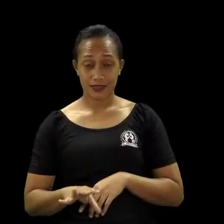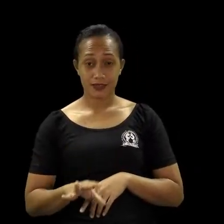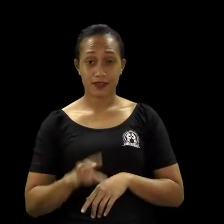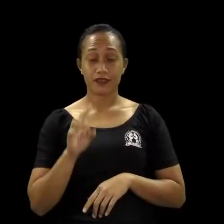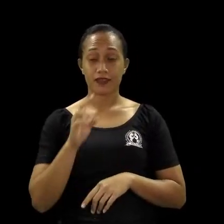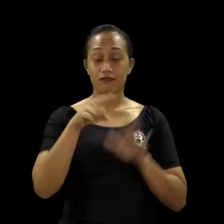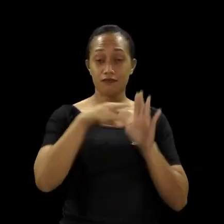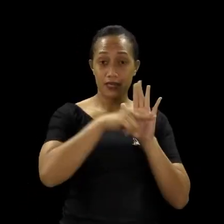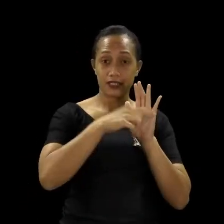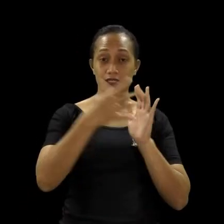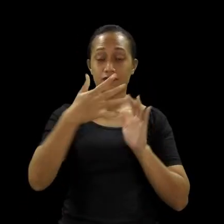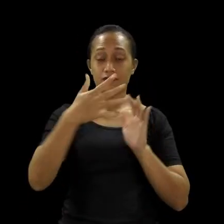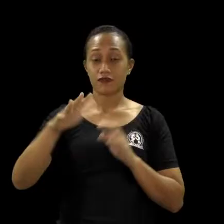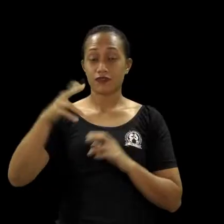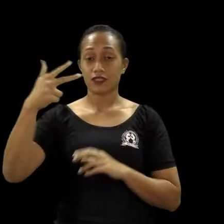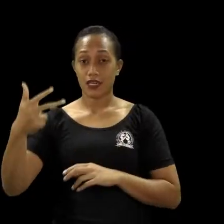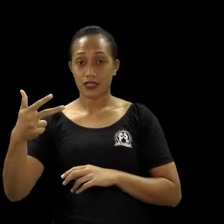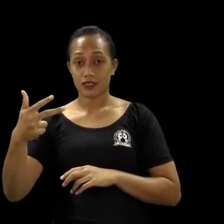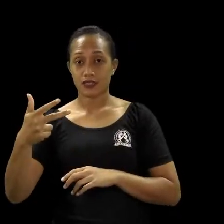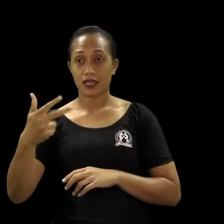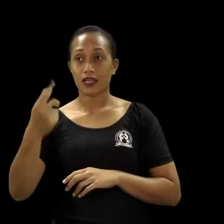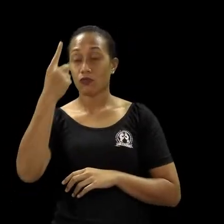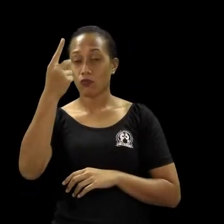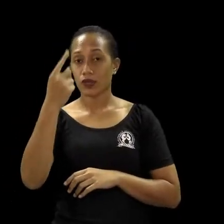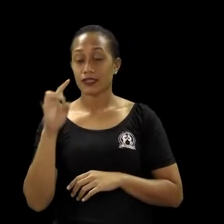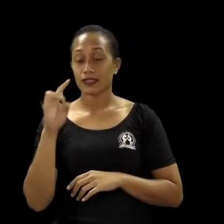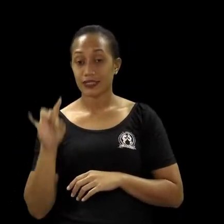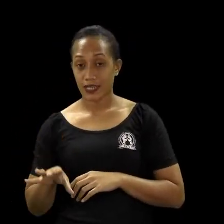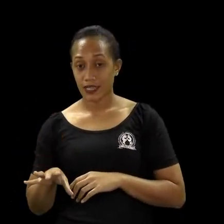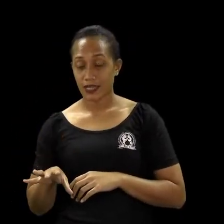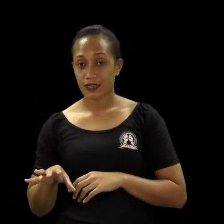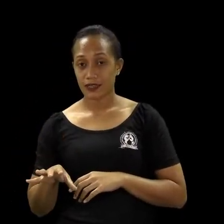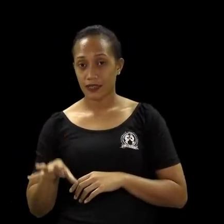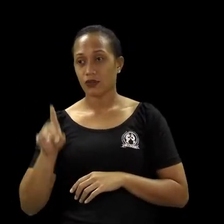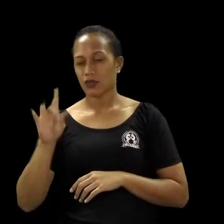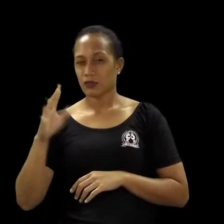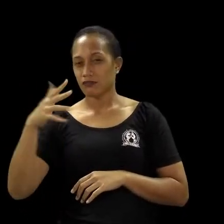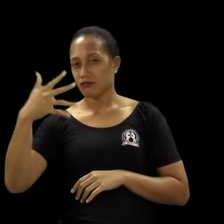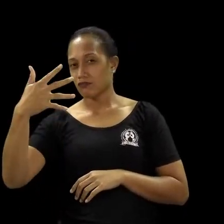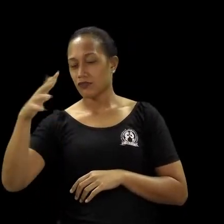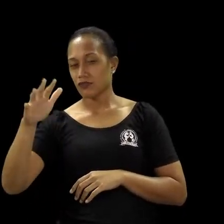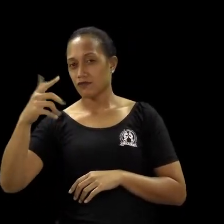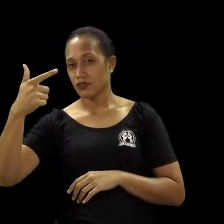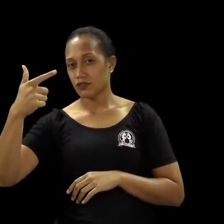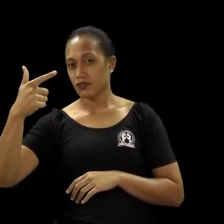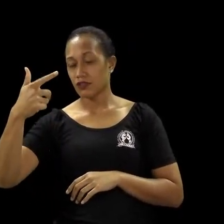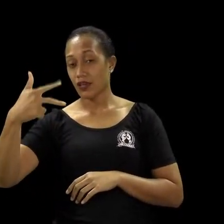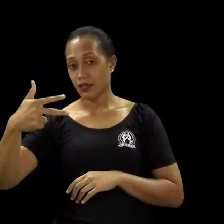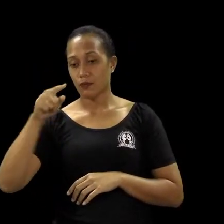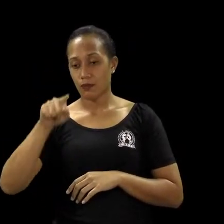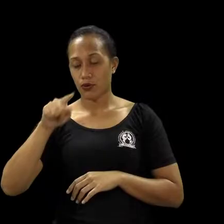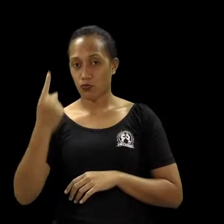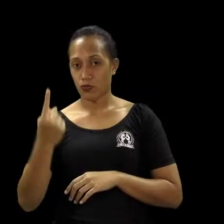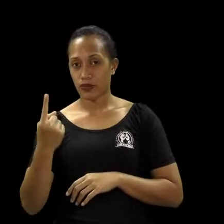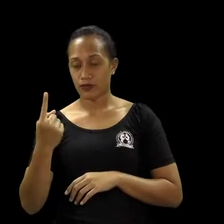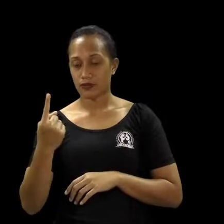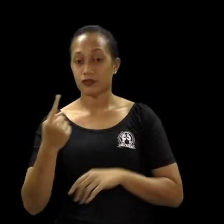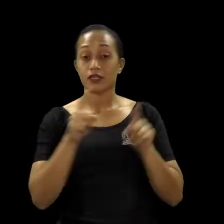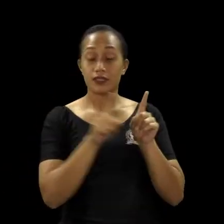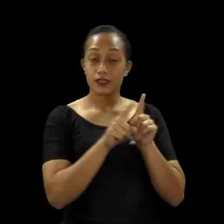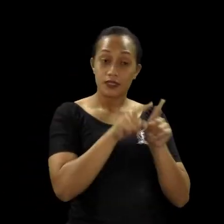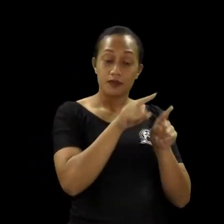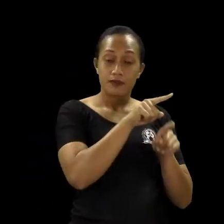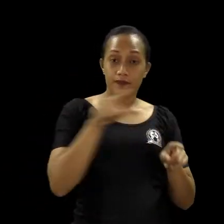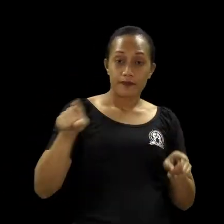minus 58 and 1/10, or you could view this as 58.1. 0.1. So now they're all in the same format. Let's